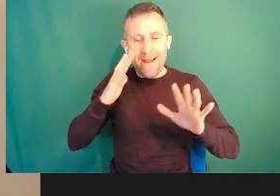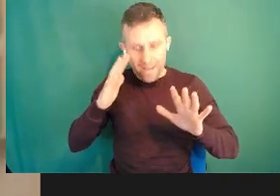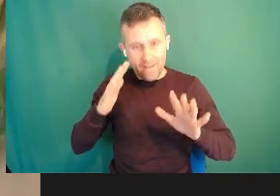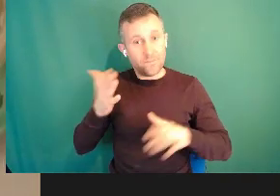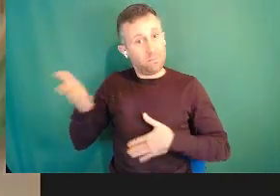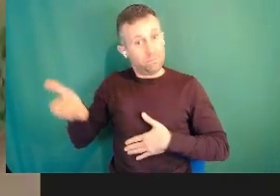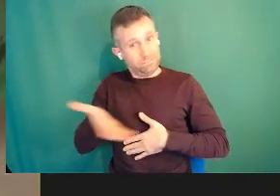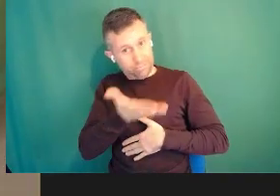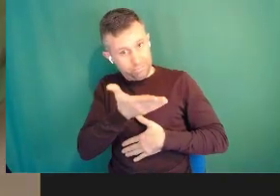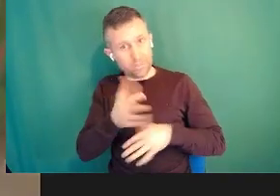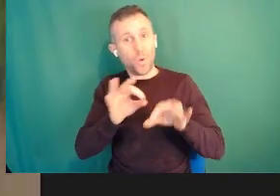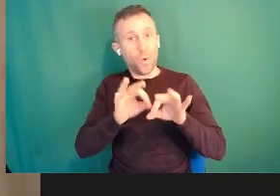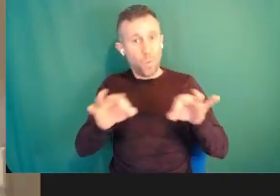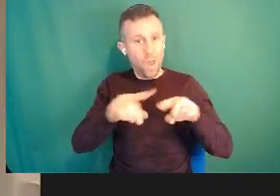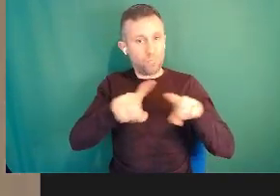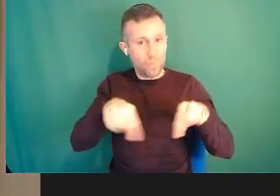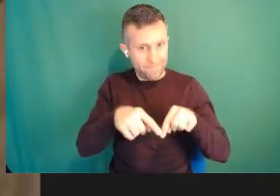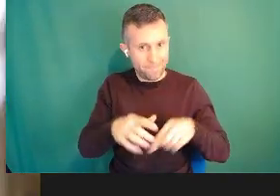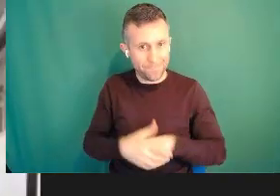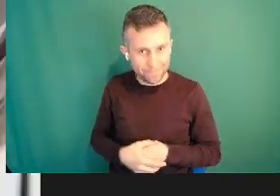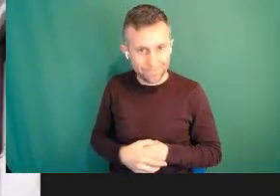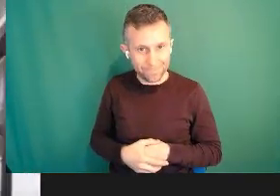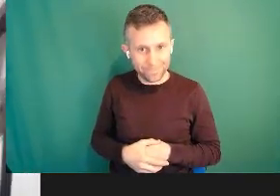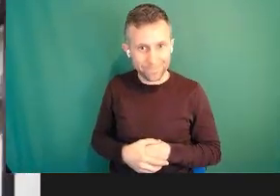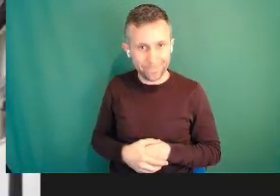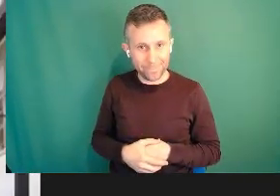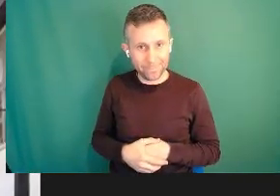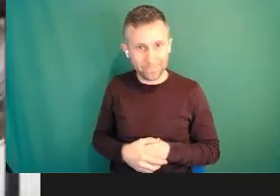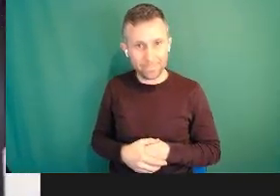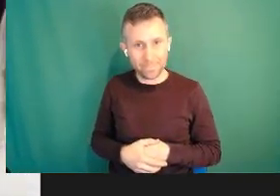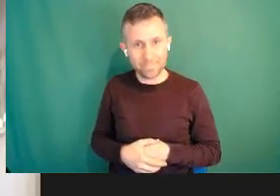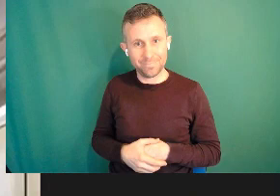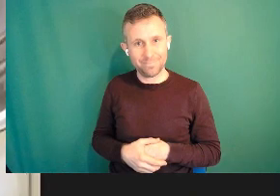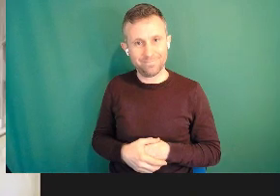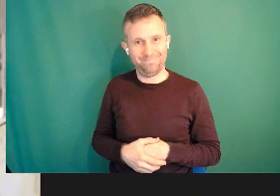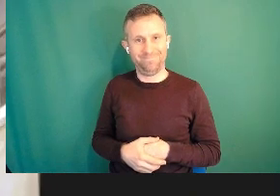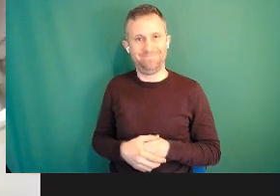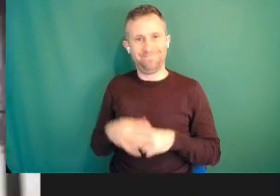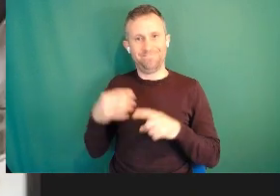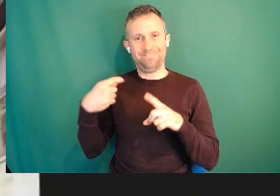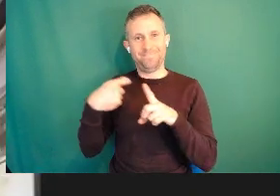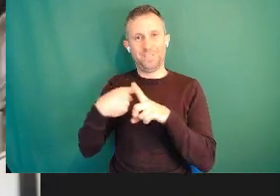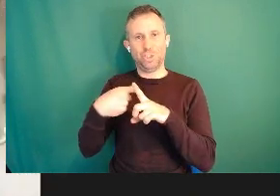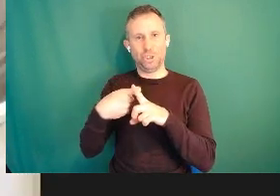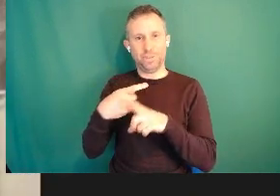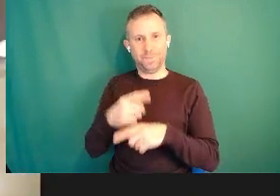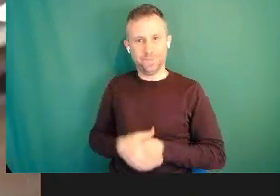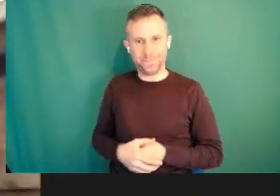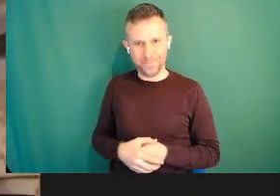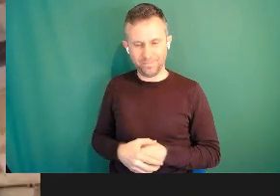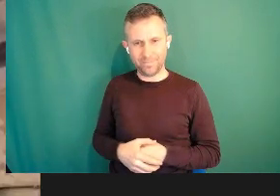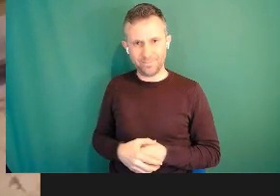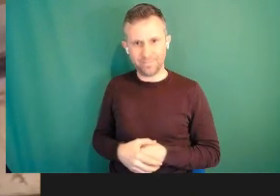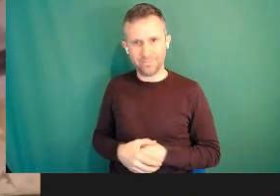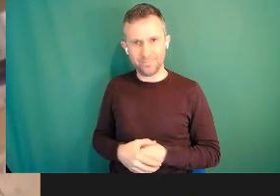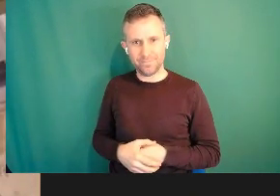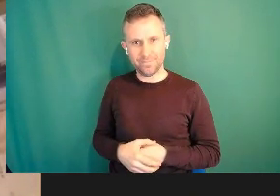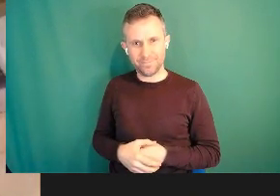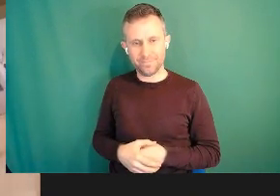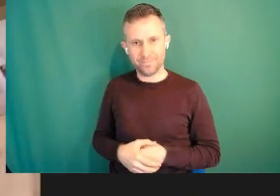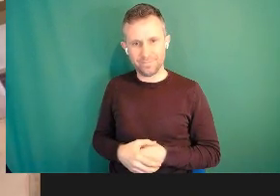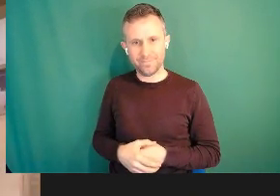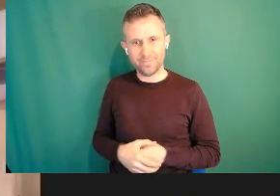Our kitchen's down here. And so, as I mentioned earlier, this would have been a separate kitchen building.